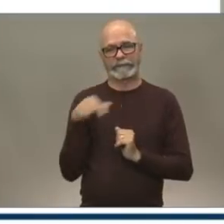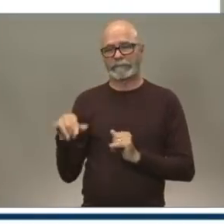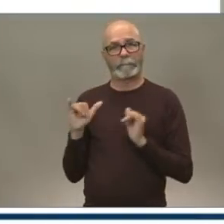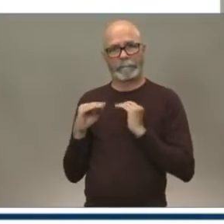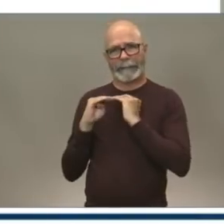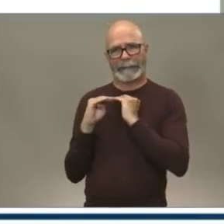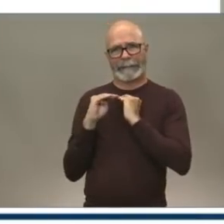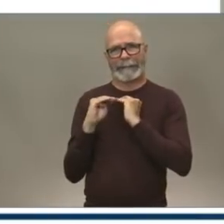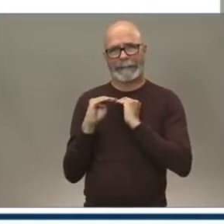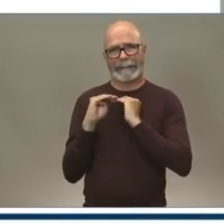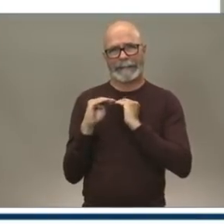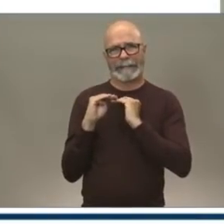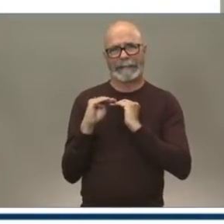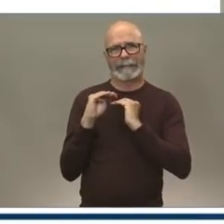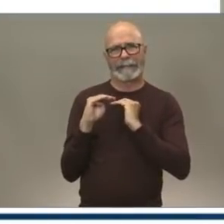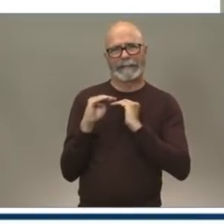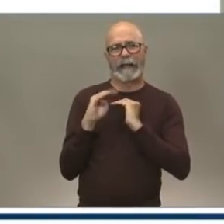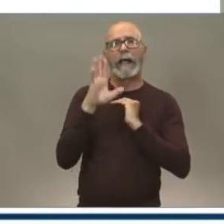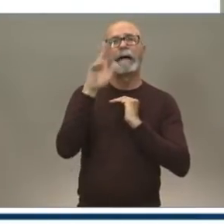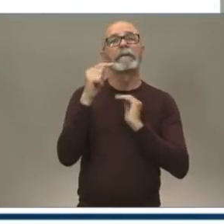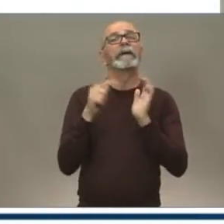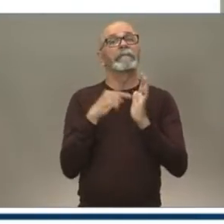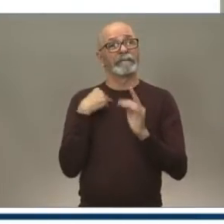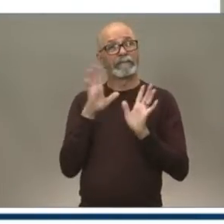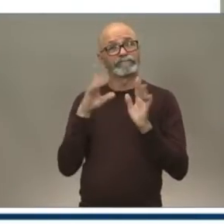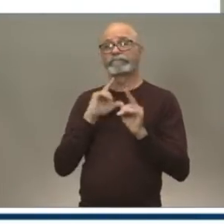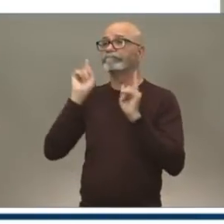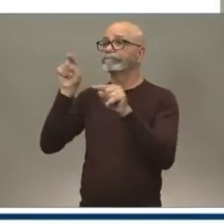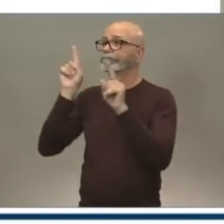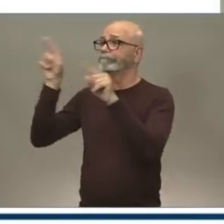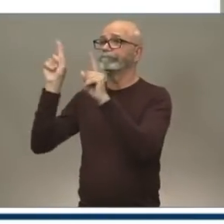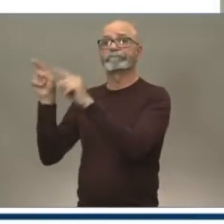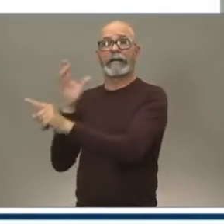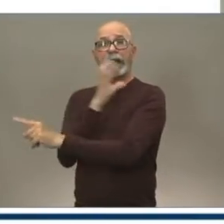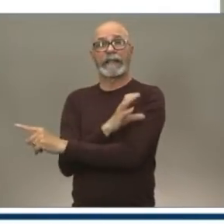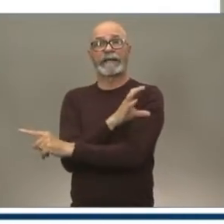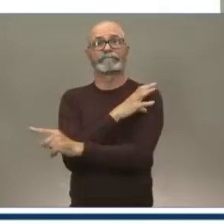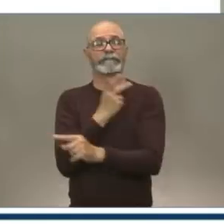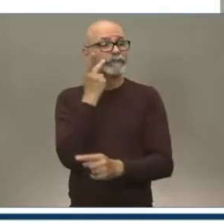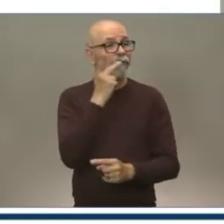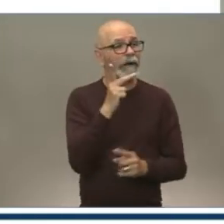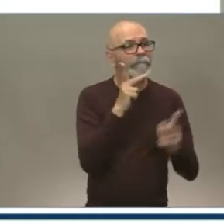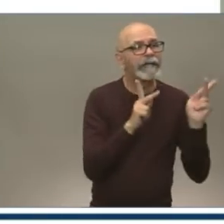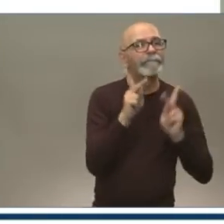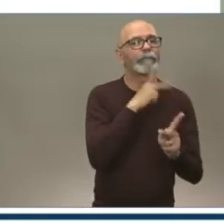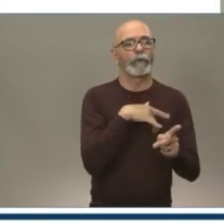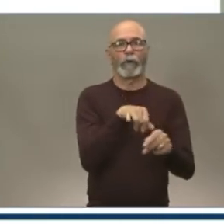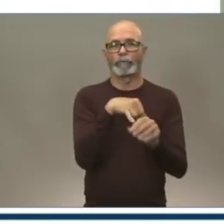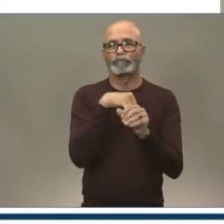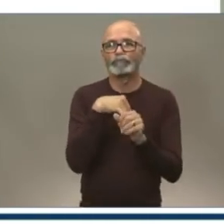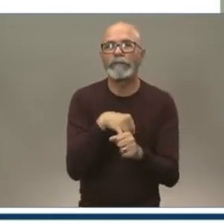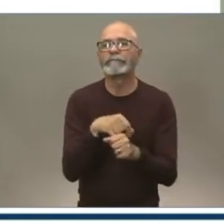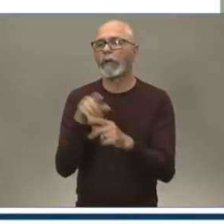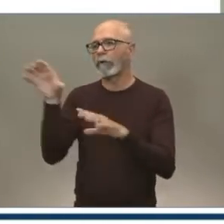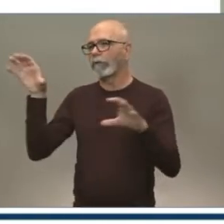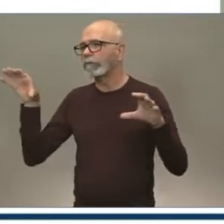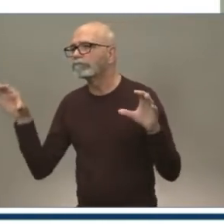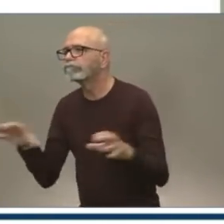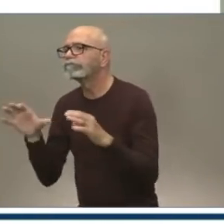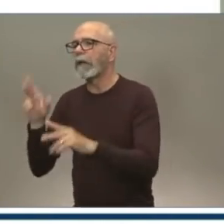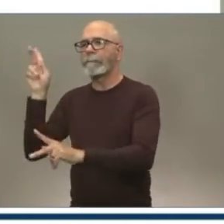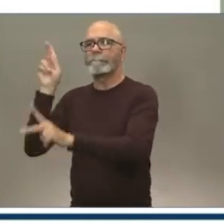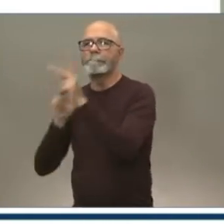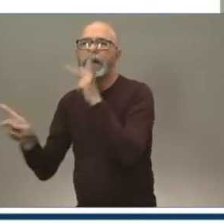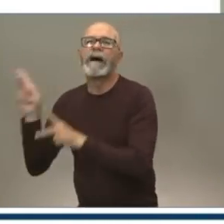travel to clinics to thank those Nova Scotians that are working hard in our pharmacies, in our community clinics, in Preston and Upper